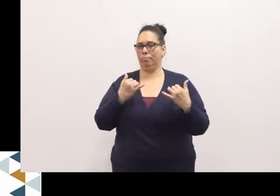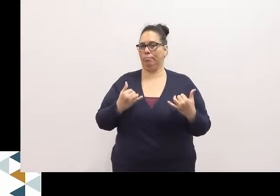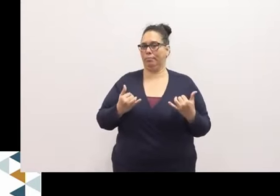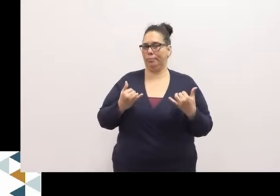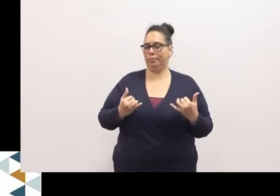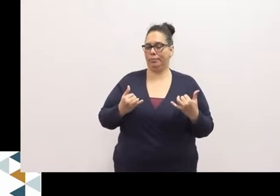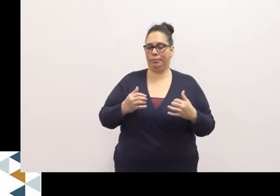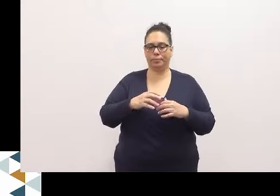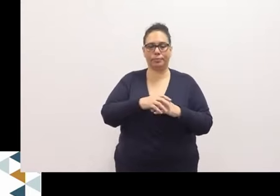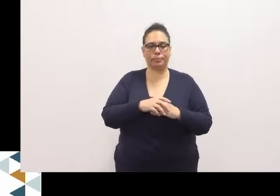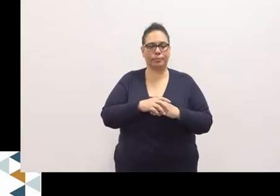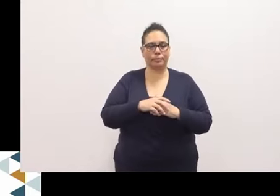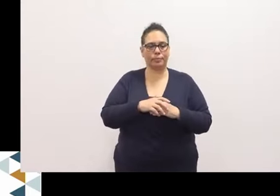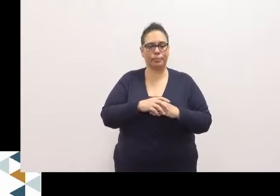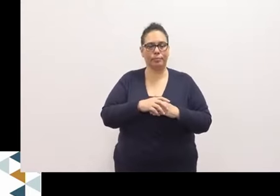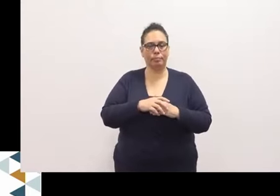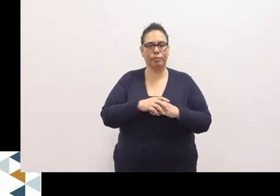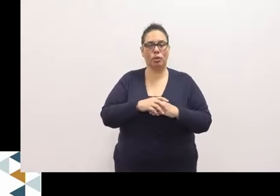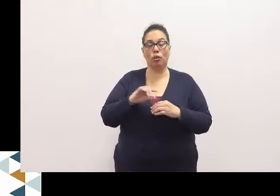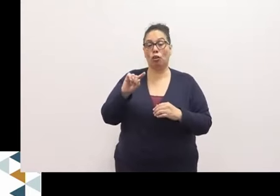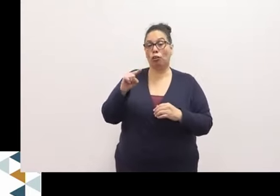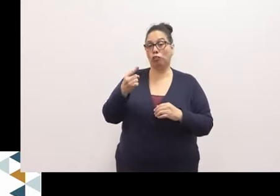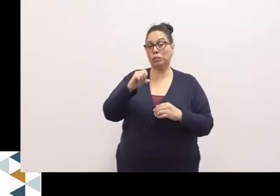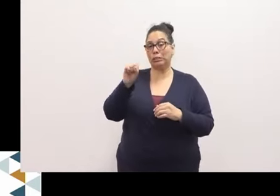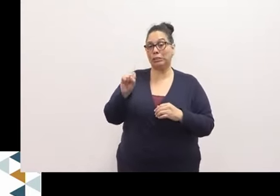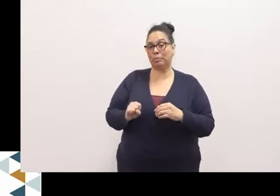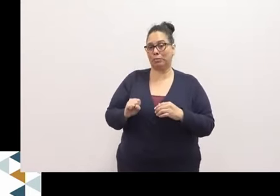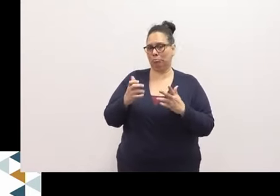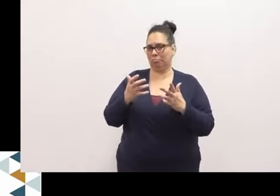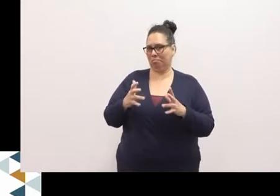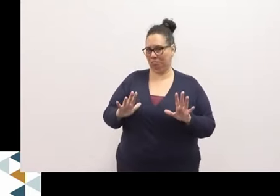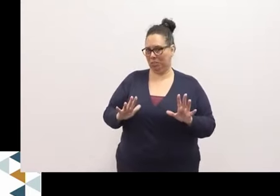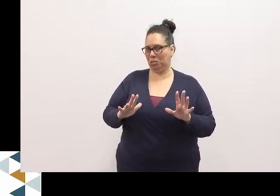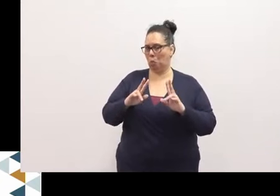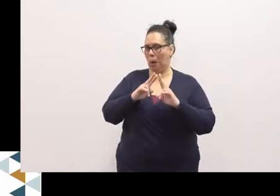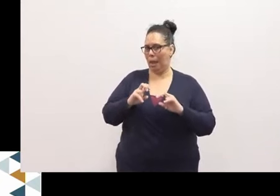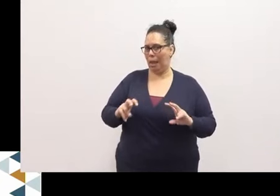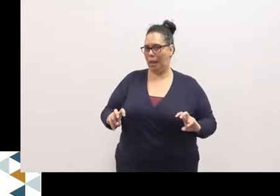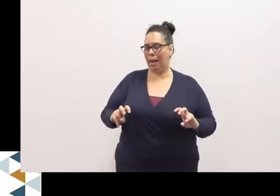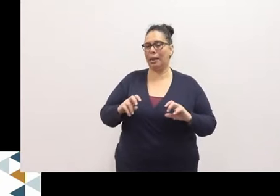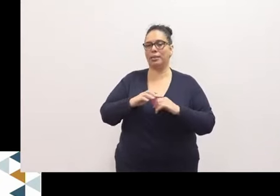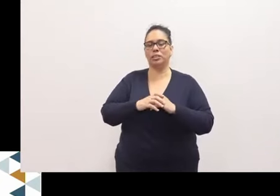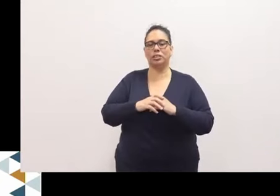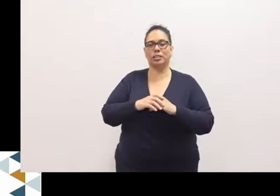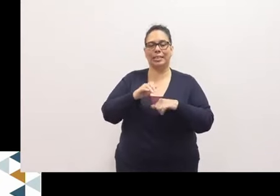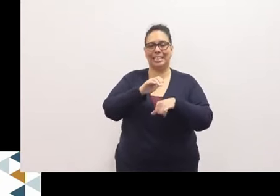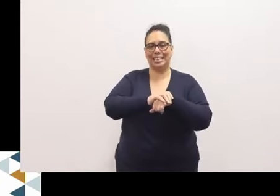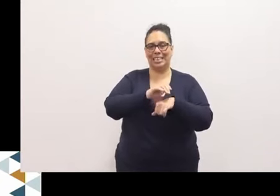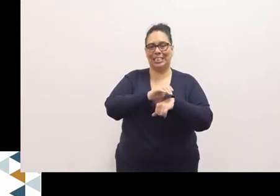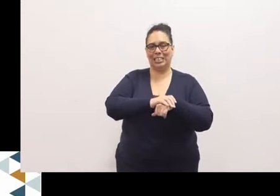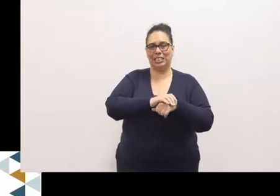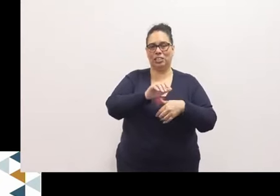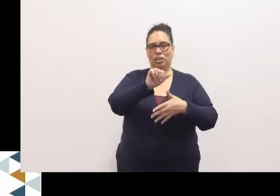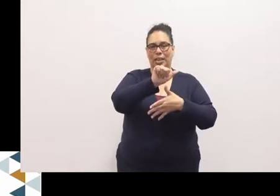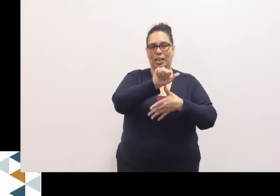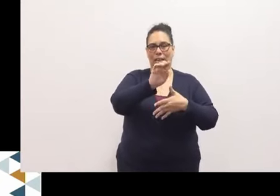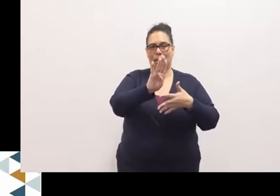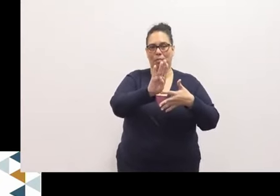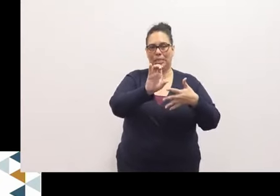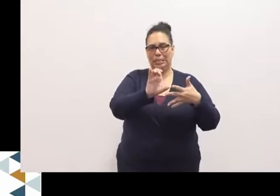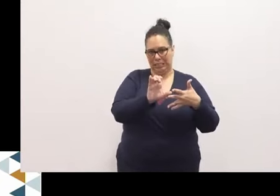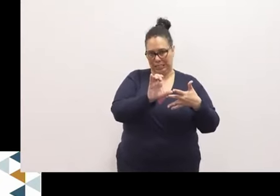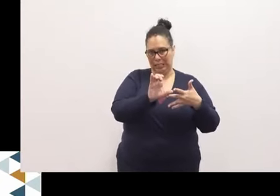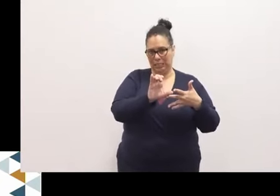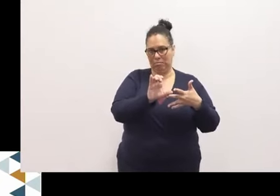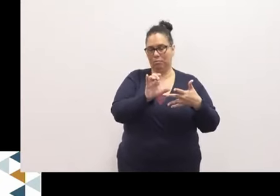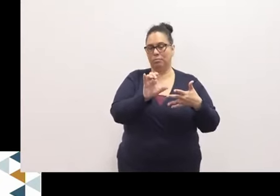of at the end of semester one, we analyzed the English ABC rate. So